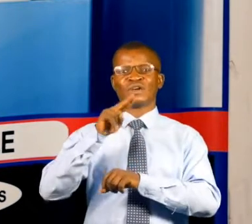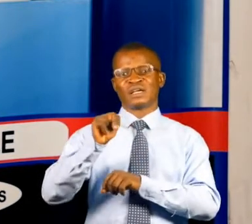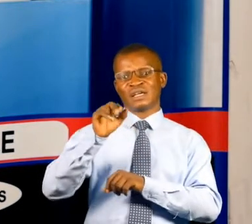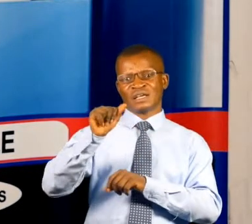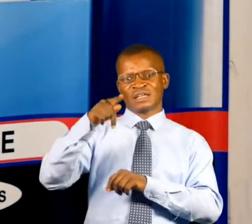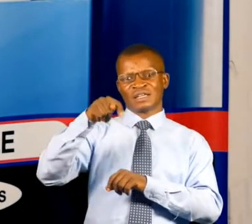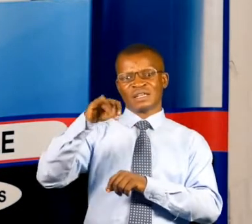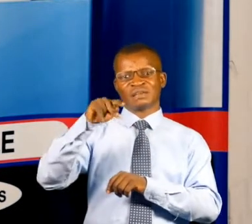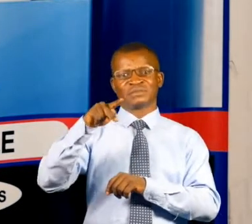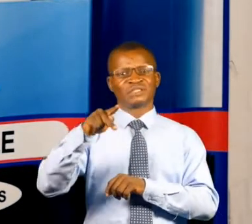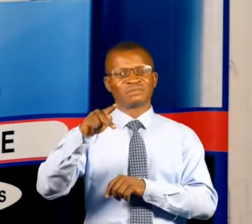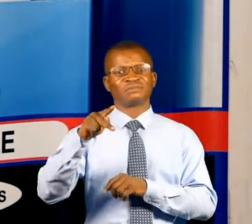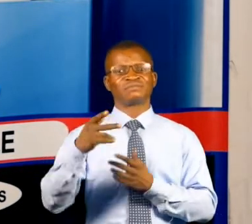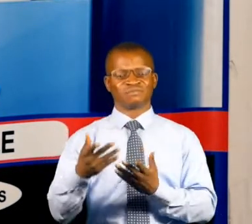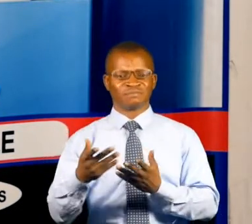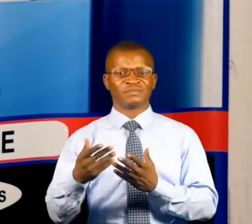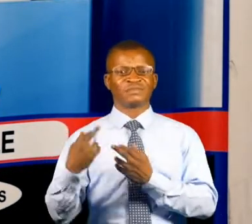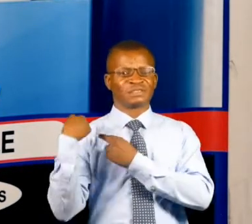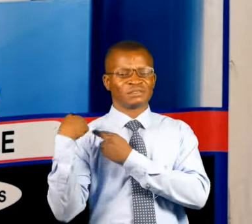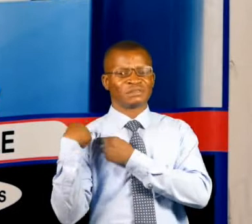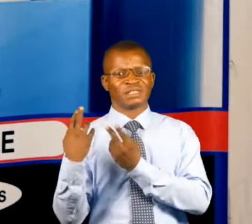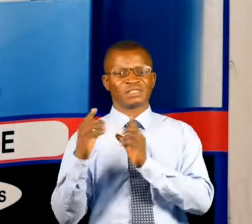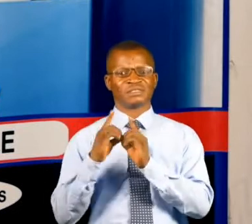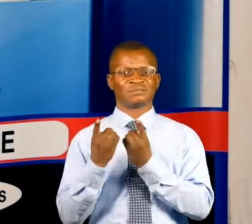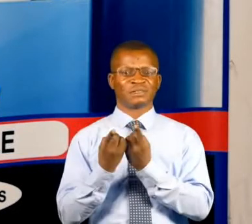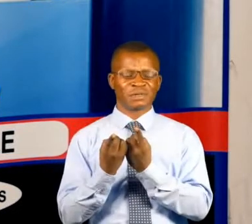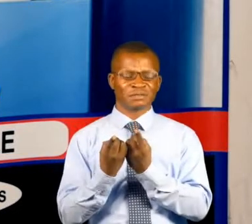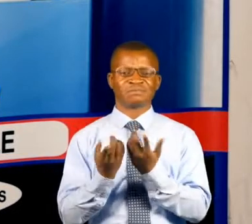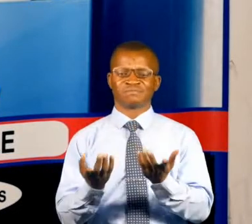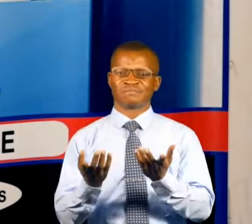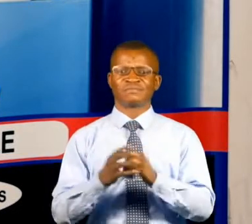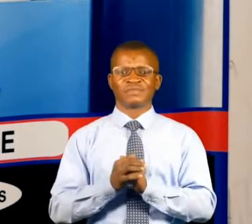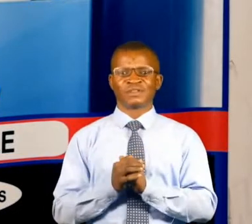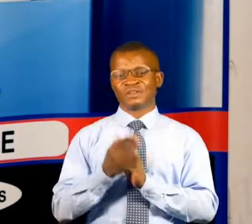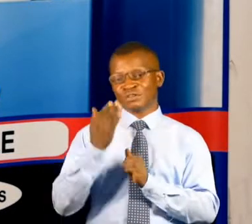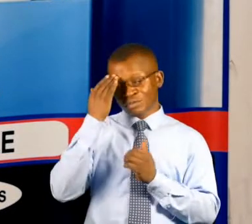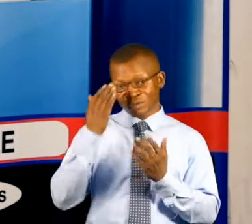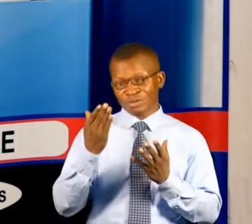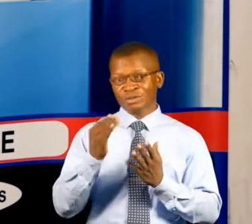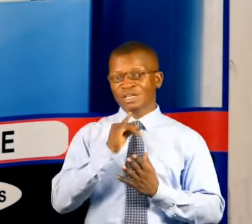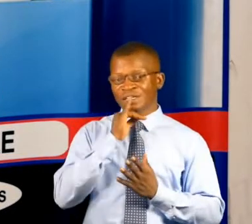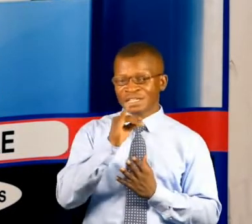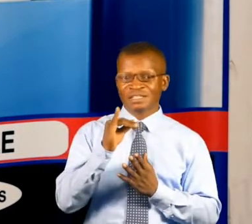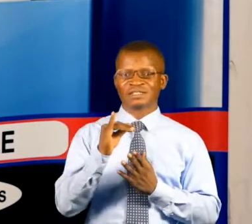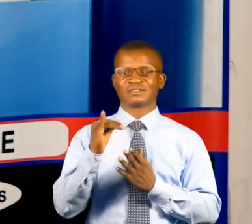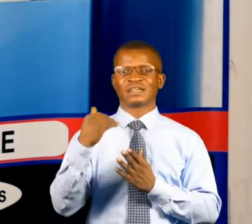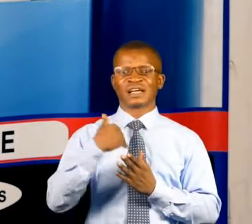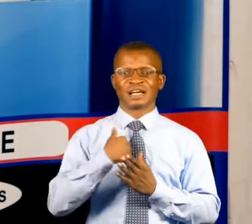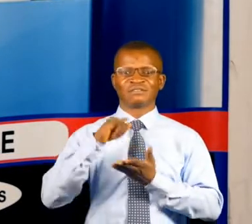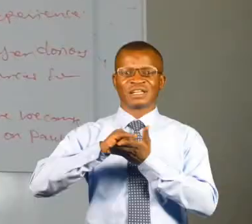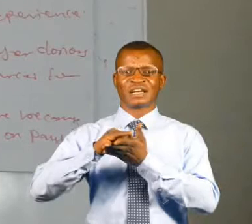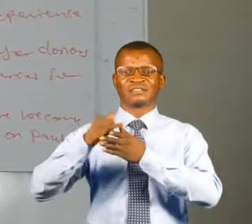development of the National Agency for the Prohibition of Trafficking Persons, the department actually,